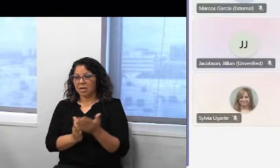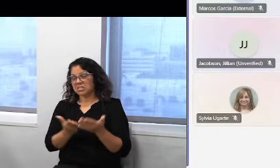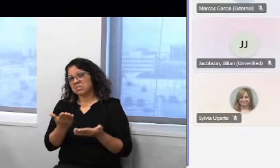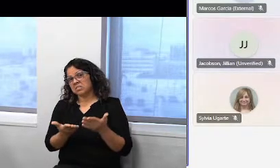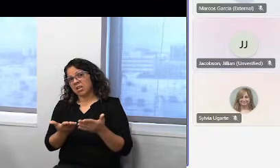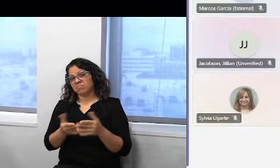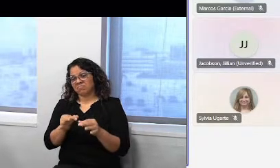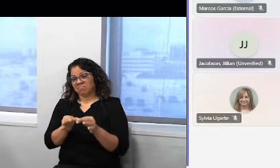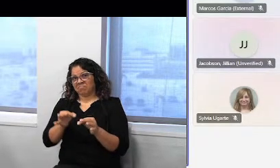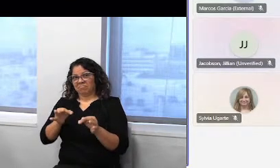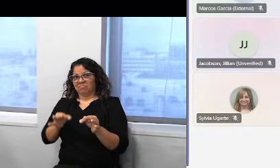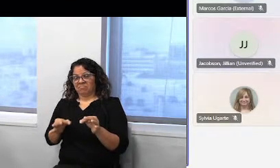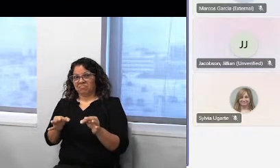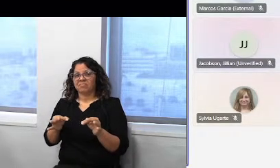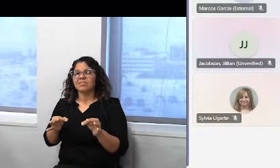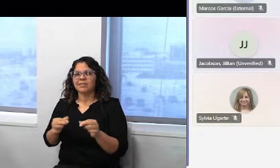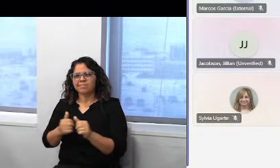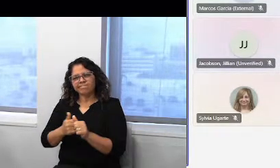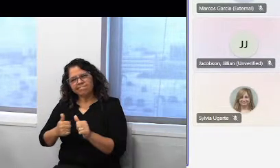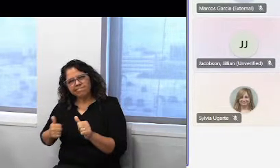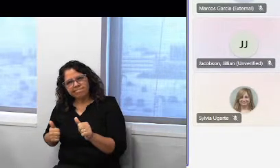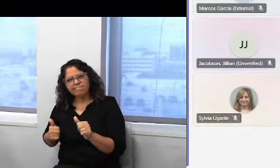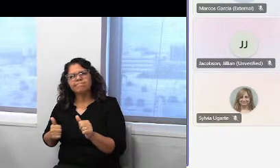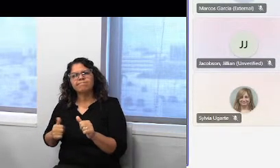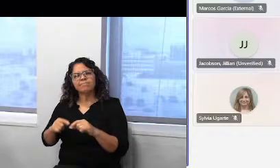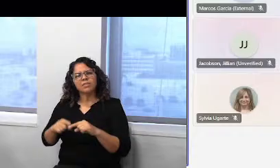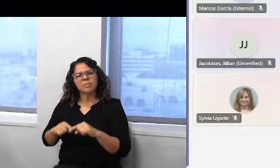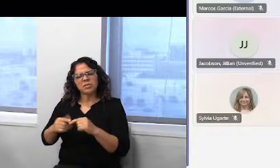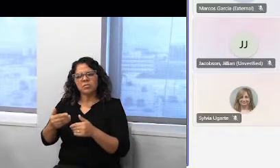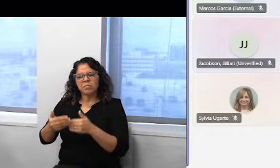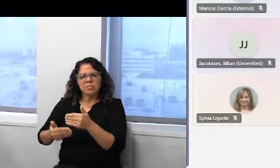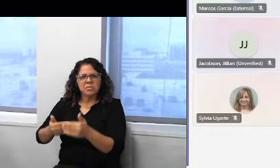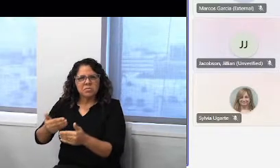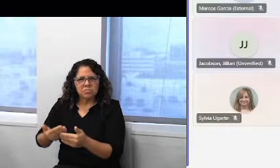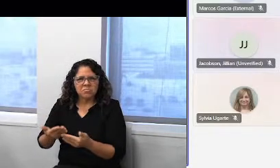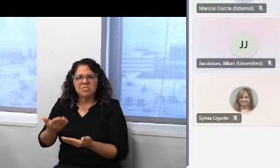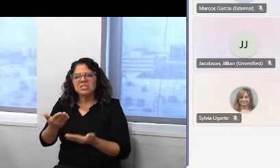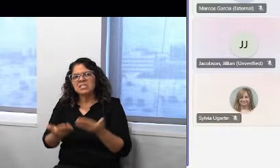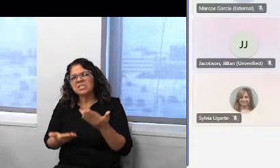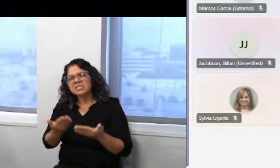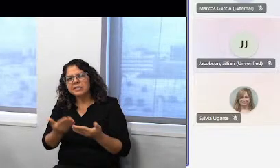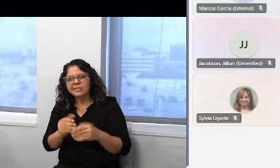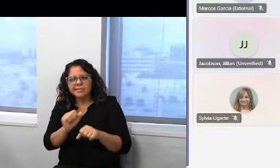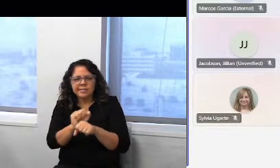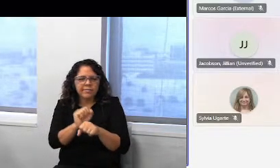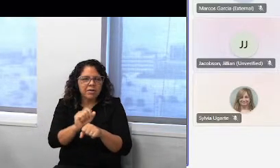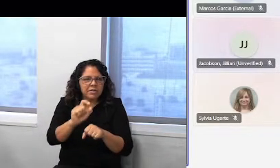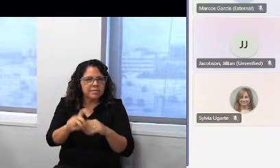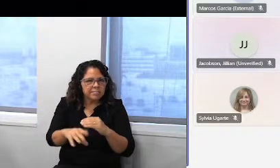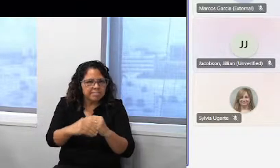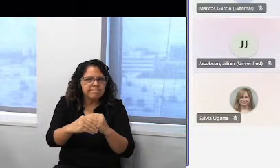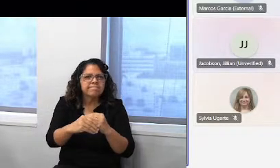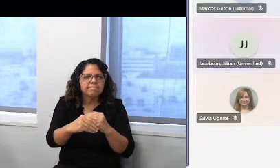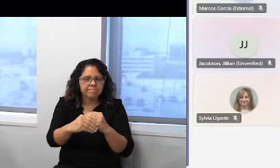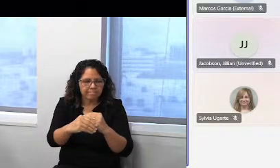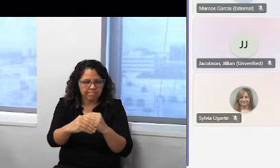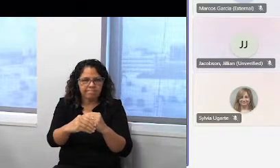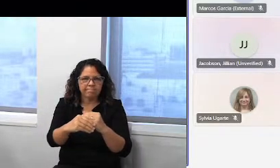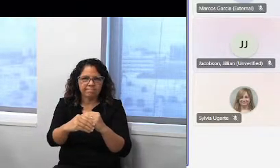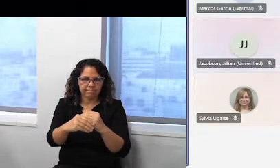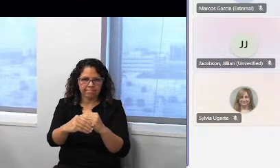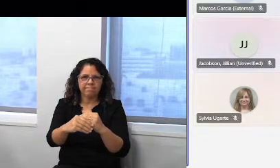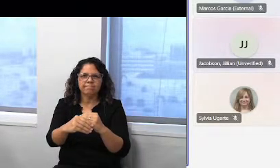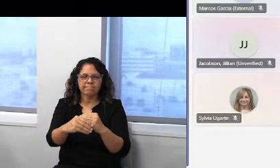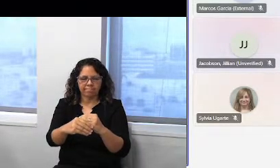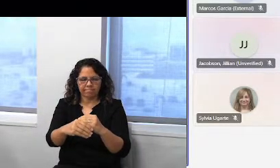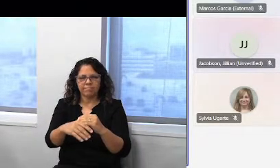at, or additional scope that was identified after the system study, facility studies,